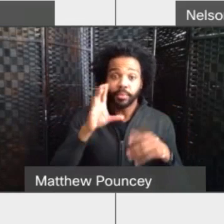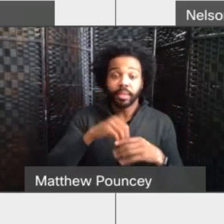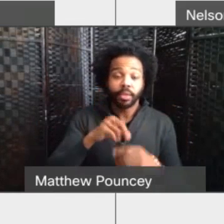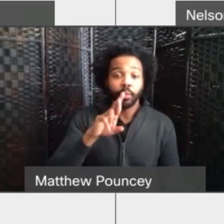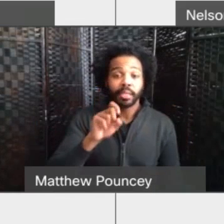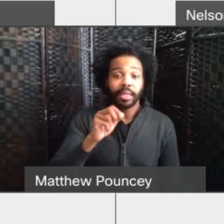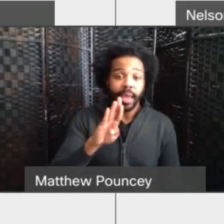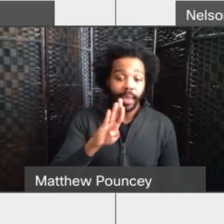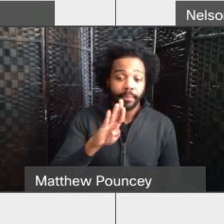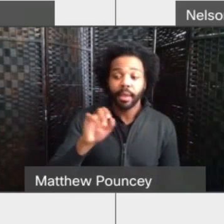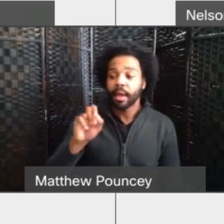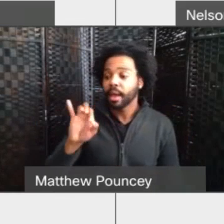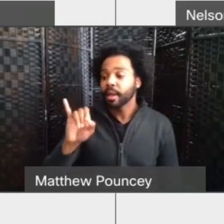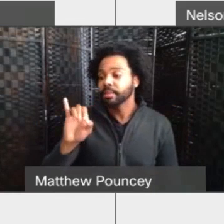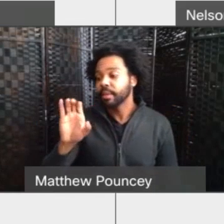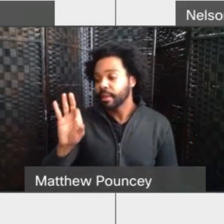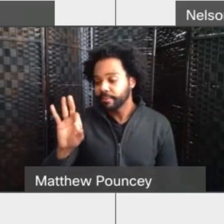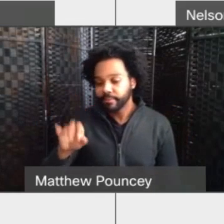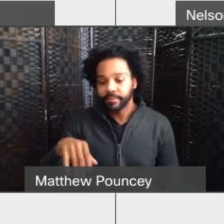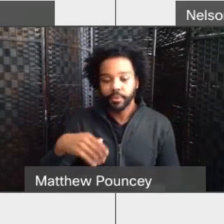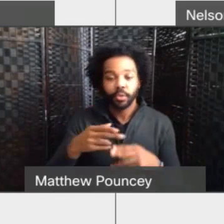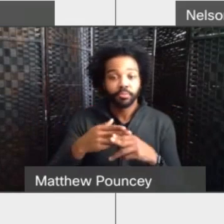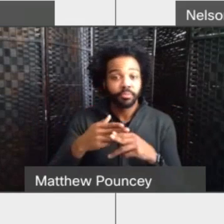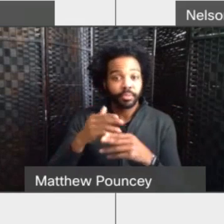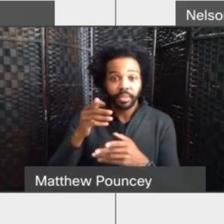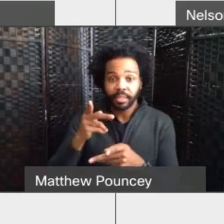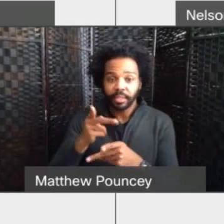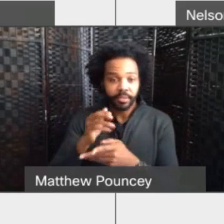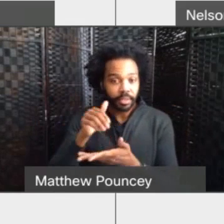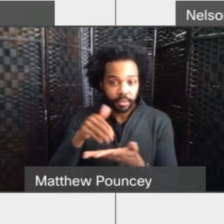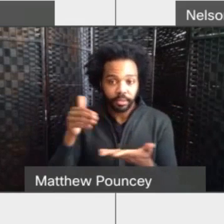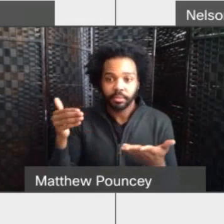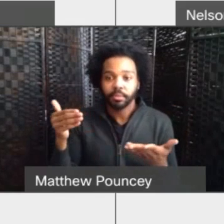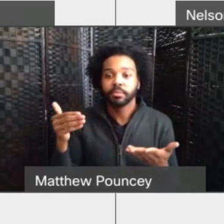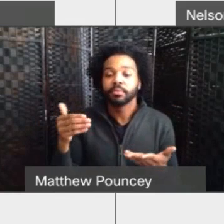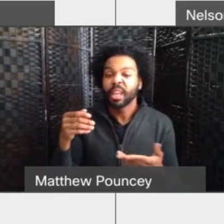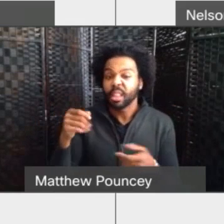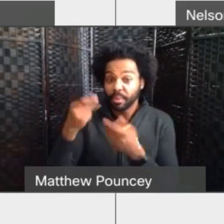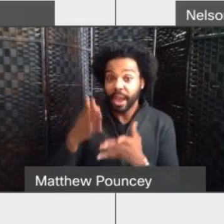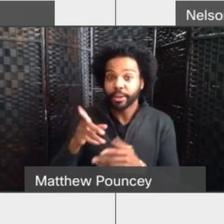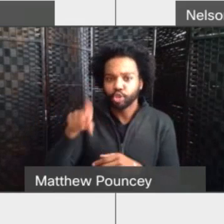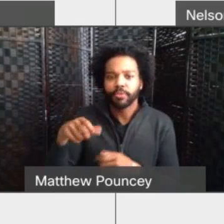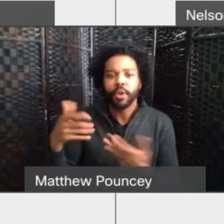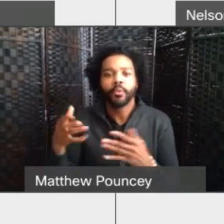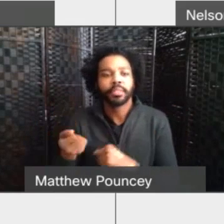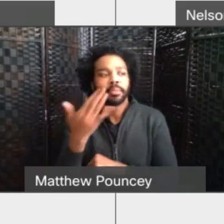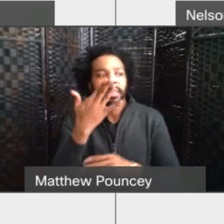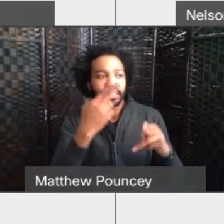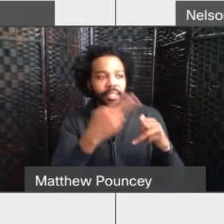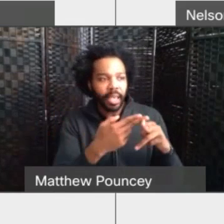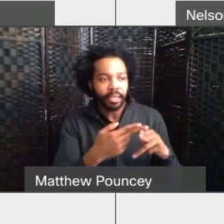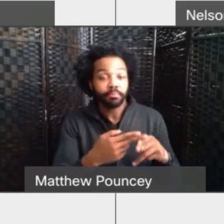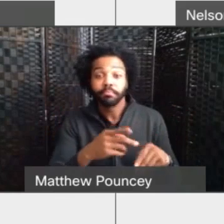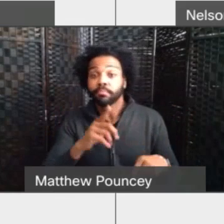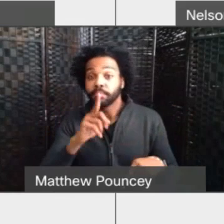facility, then that provider should have already submitted not their name, but the numbers to DC Health, because they were then going